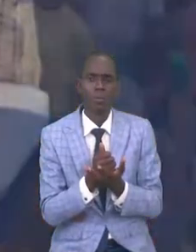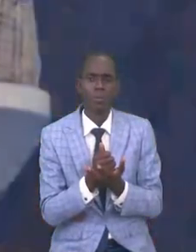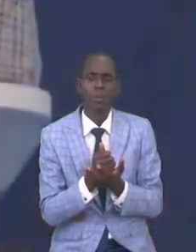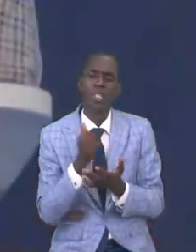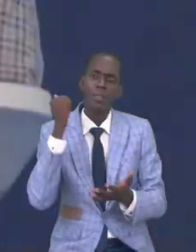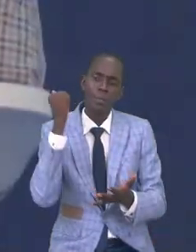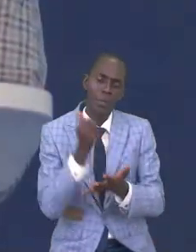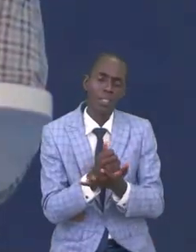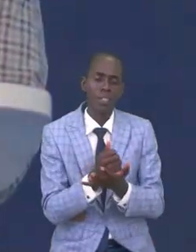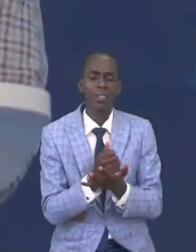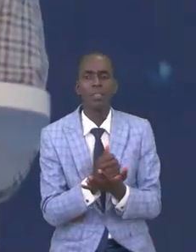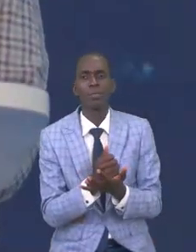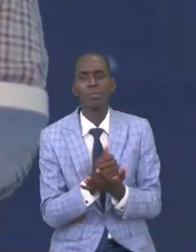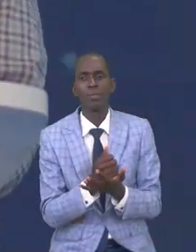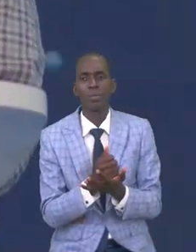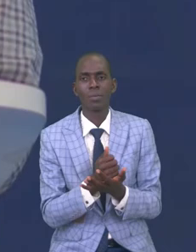Amen.